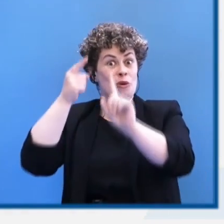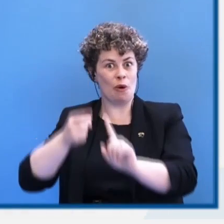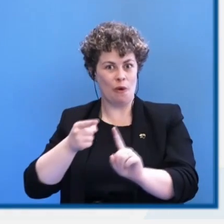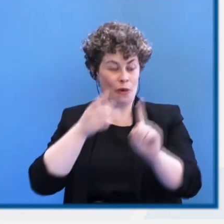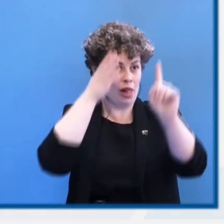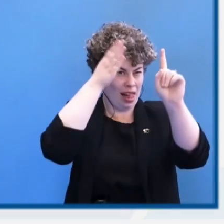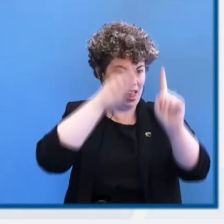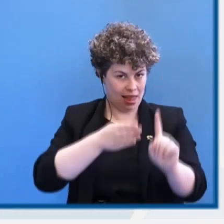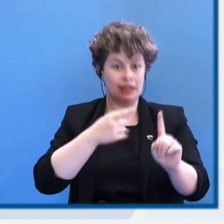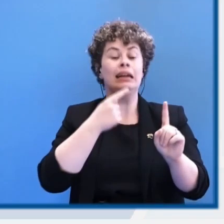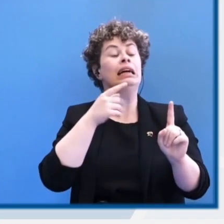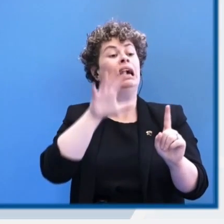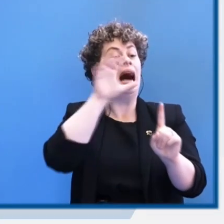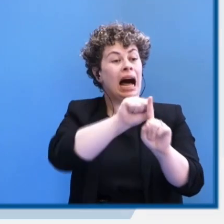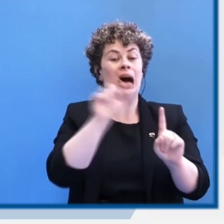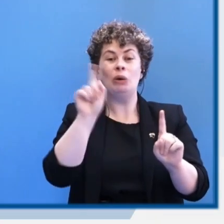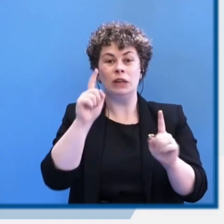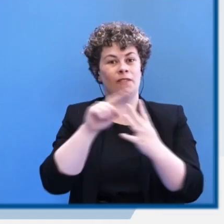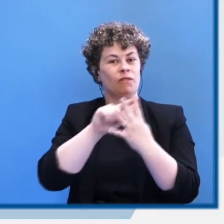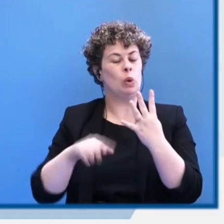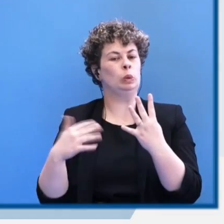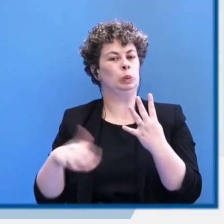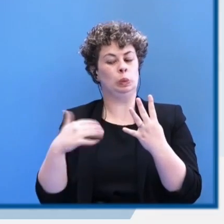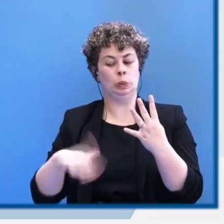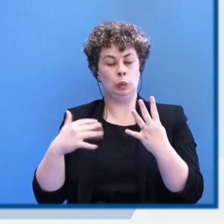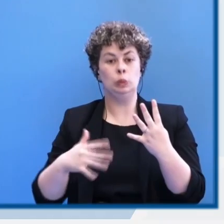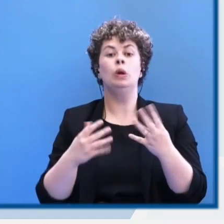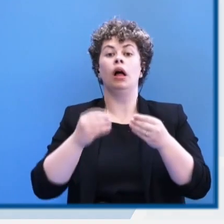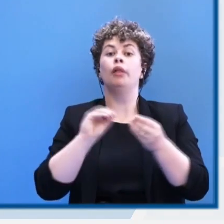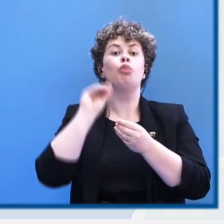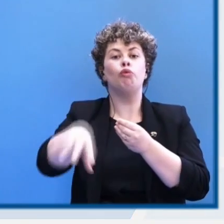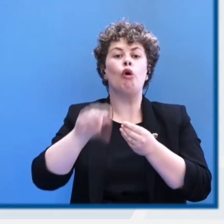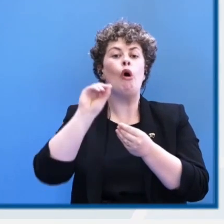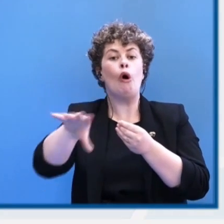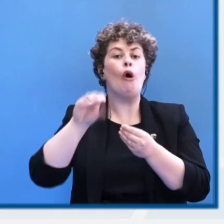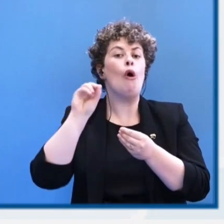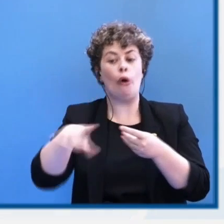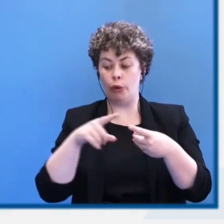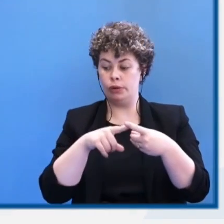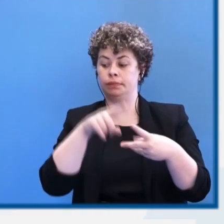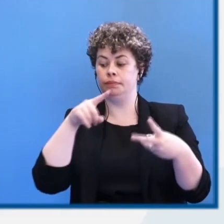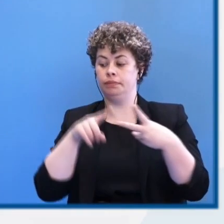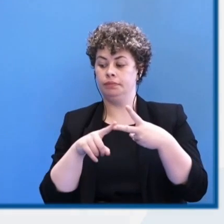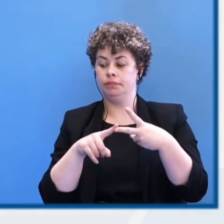waste, inequality, climate change, and the loss of our biological